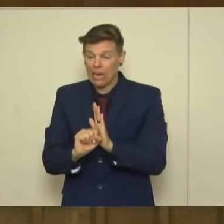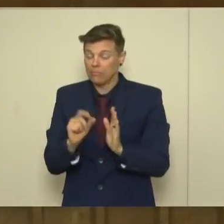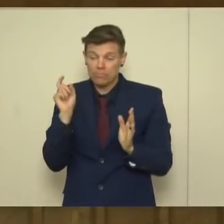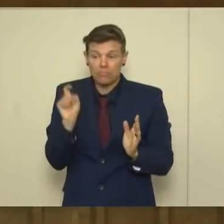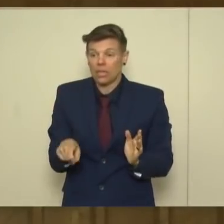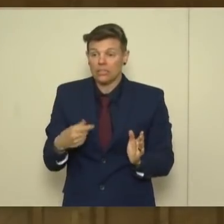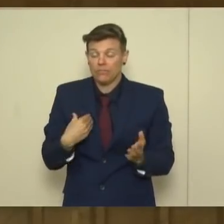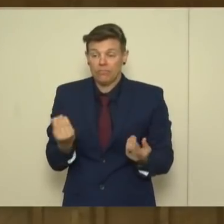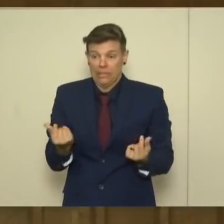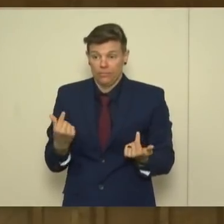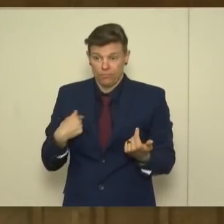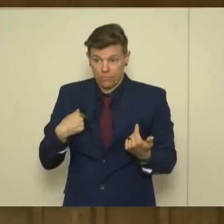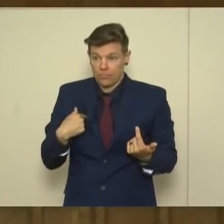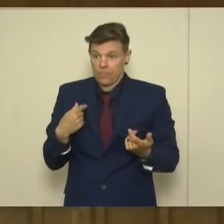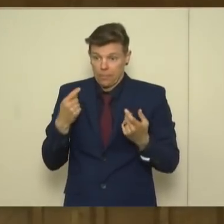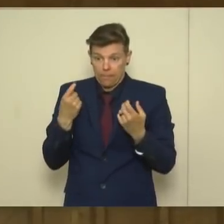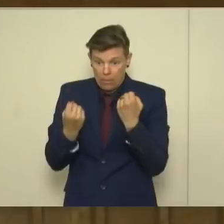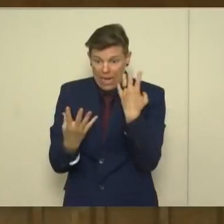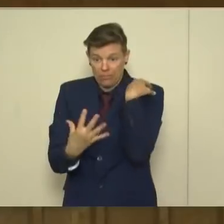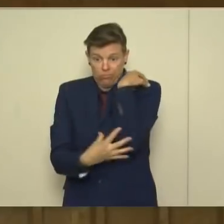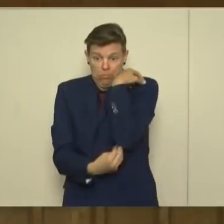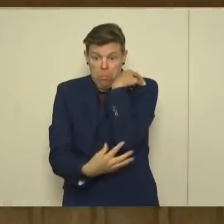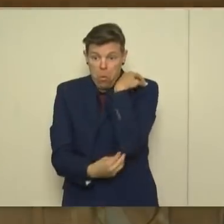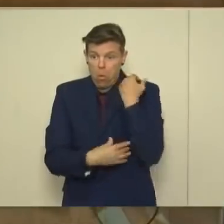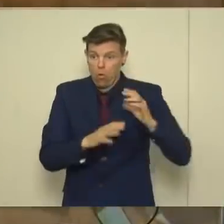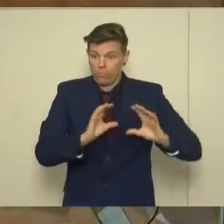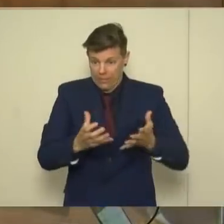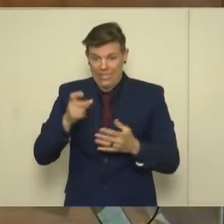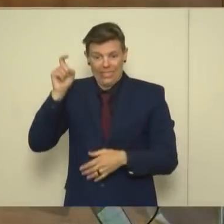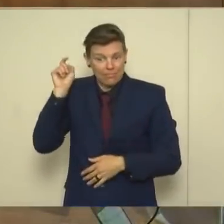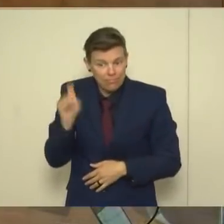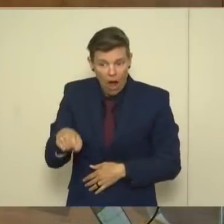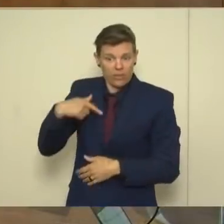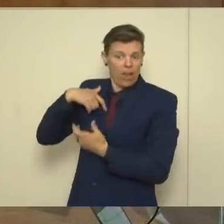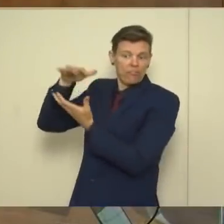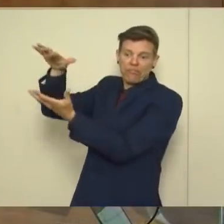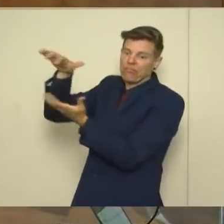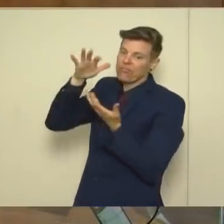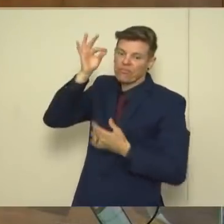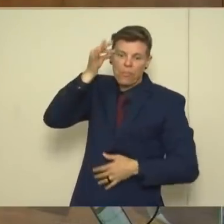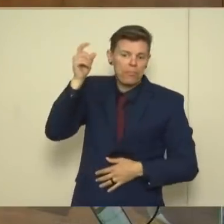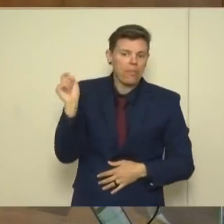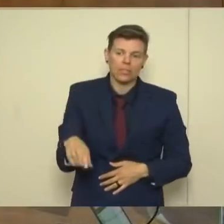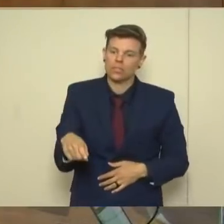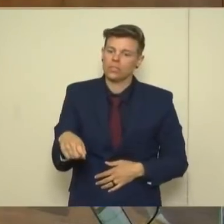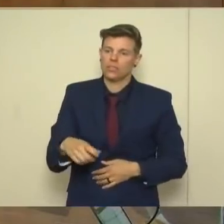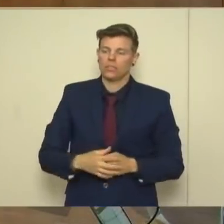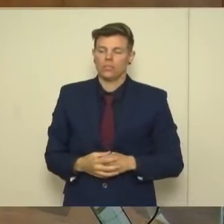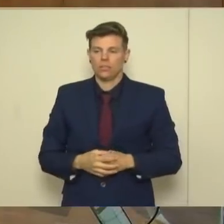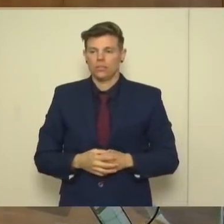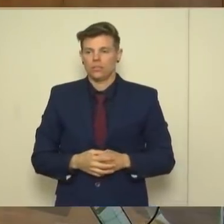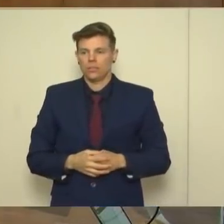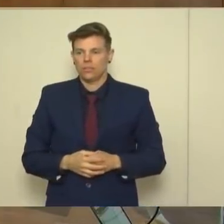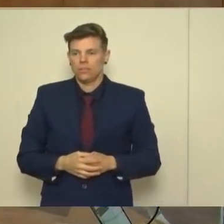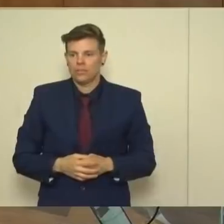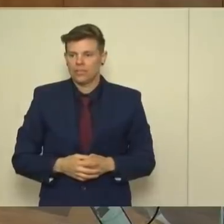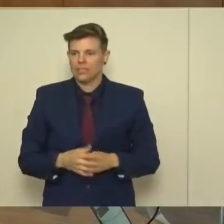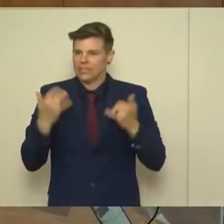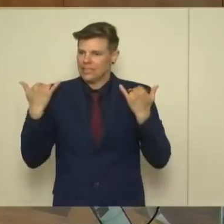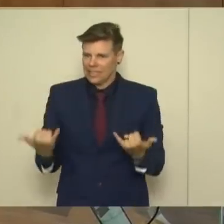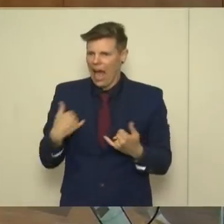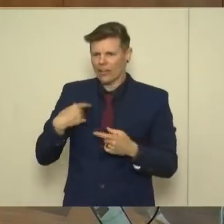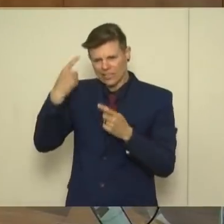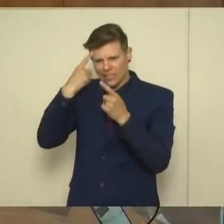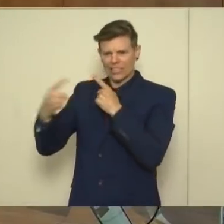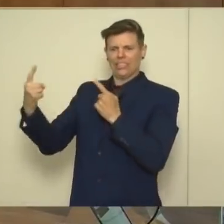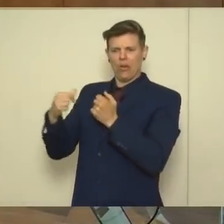do, of low-income individuals. Thank you. Well, I'm going to contradict the Secretary. I said that I was expecting federal relief. I